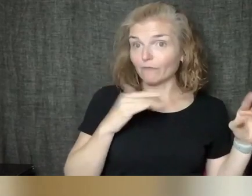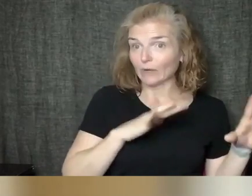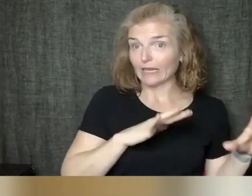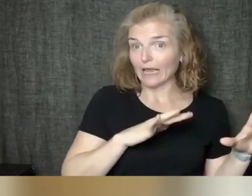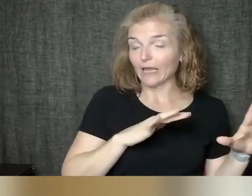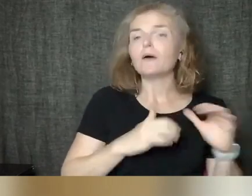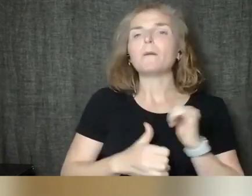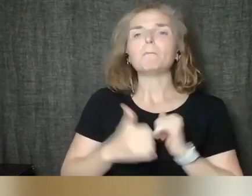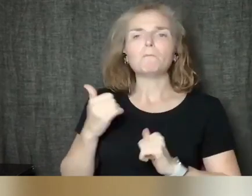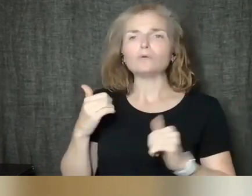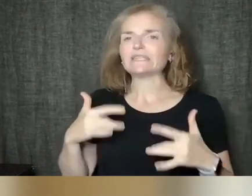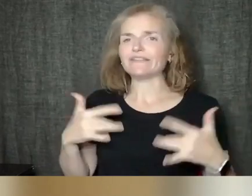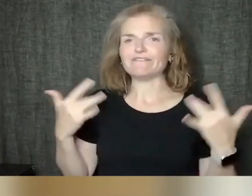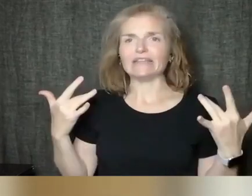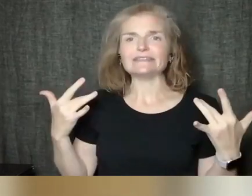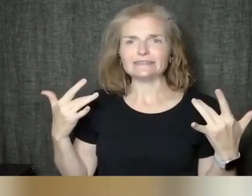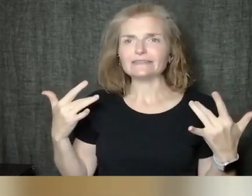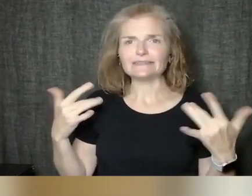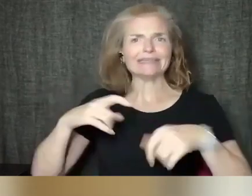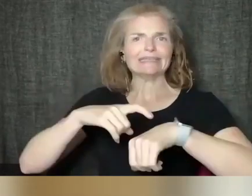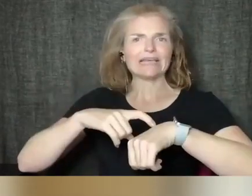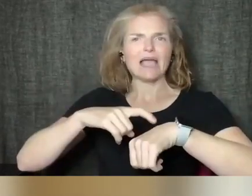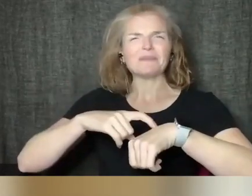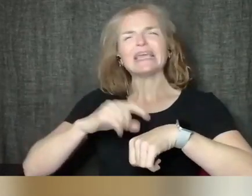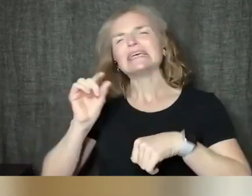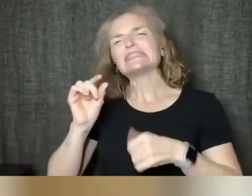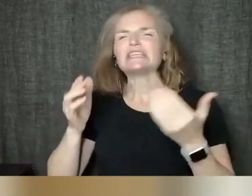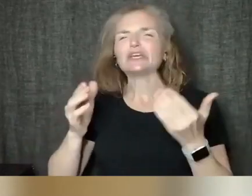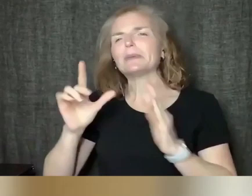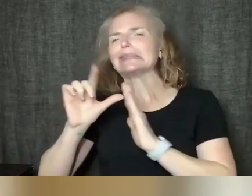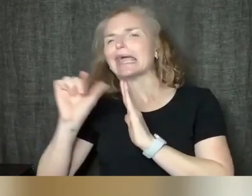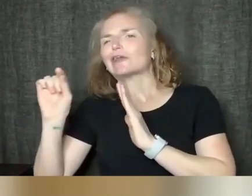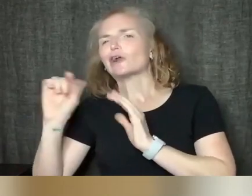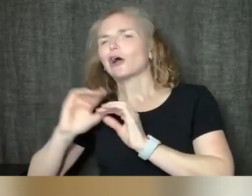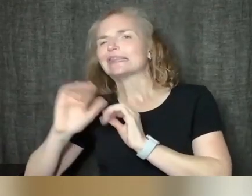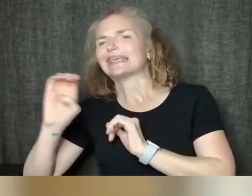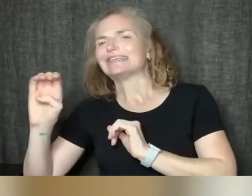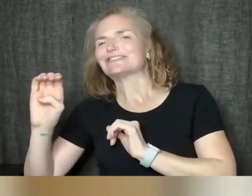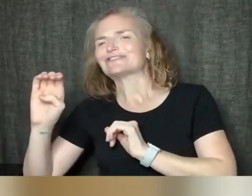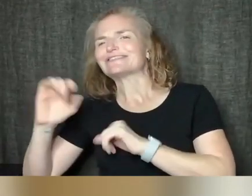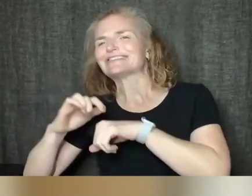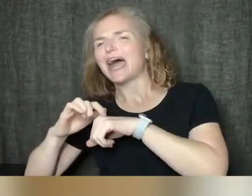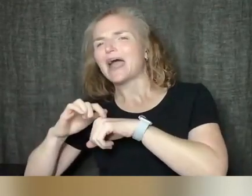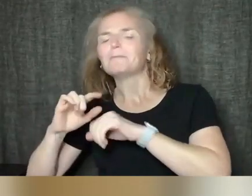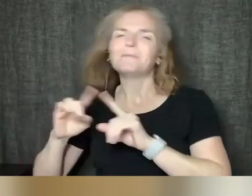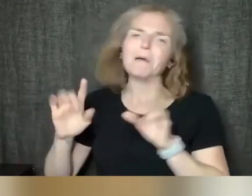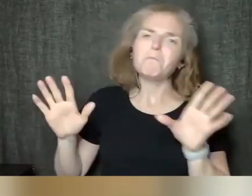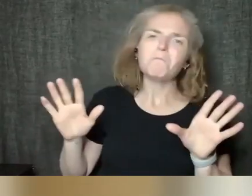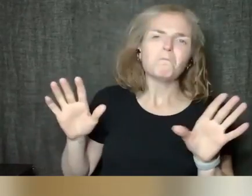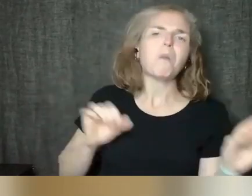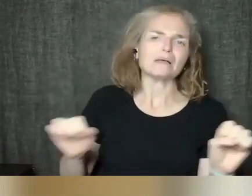of the events are timed so that they might be a little bit later on the East Coast, but very